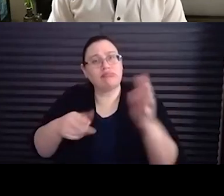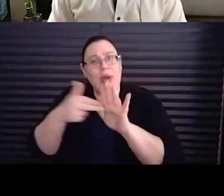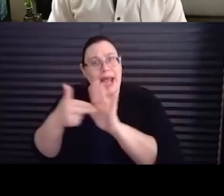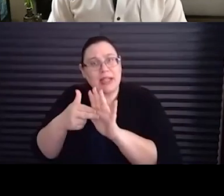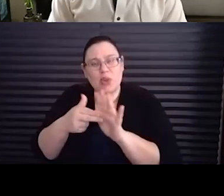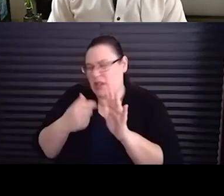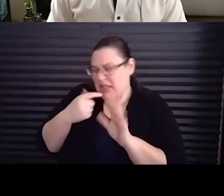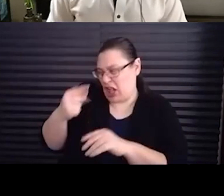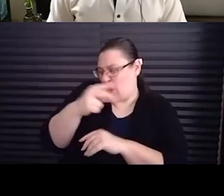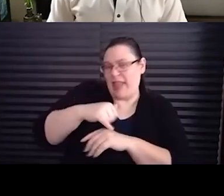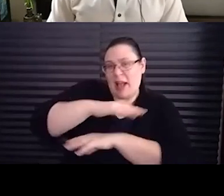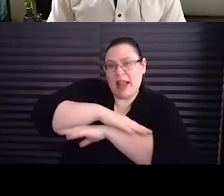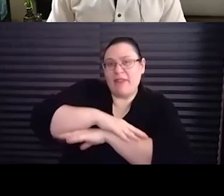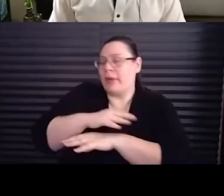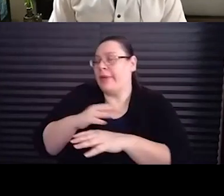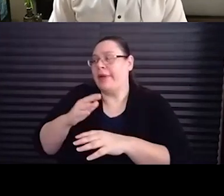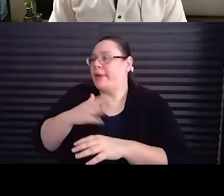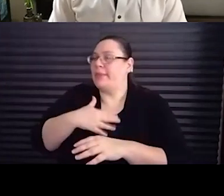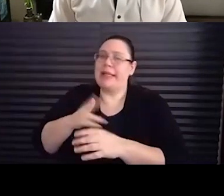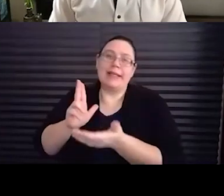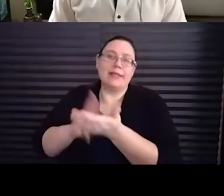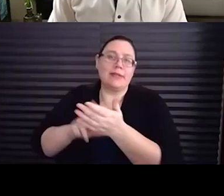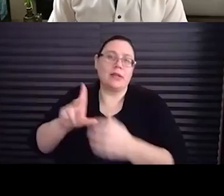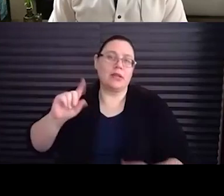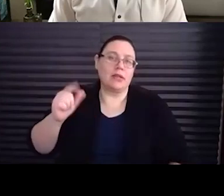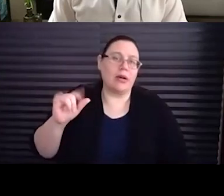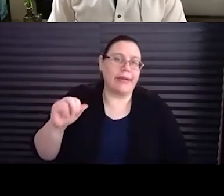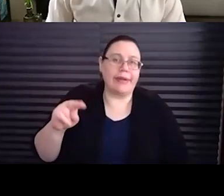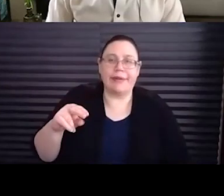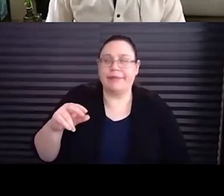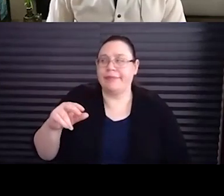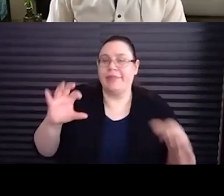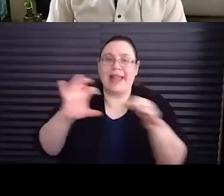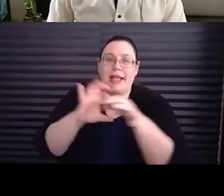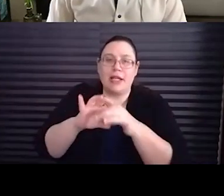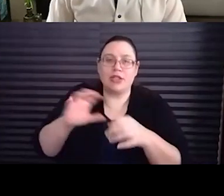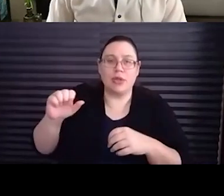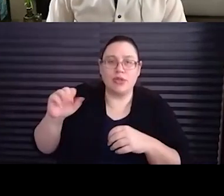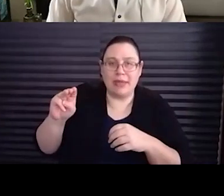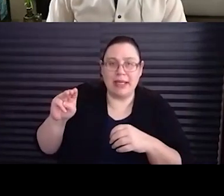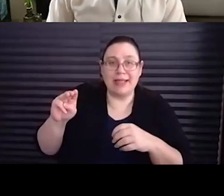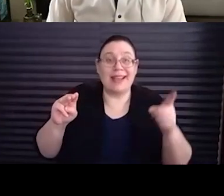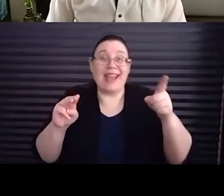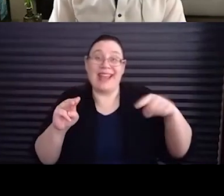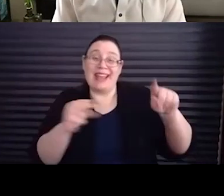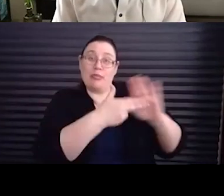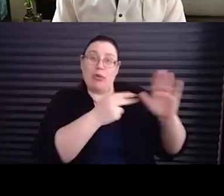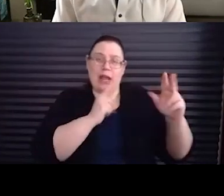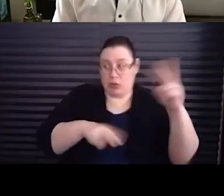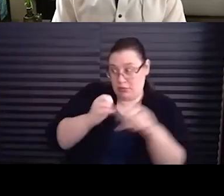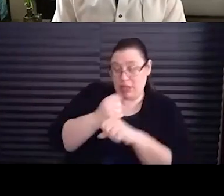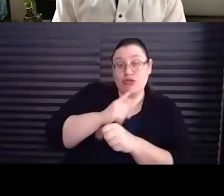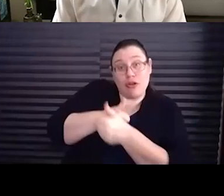to. They'll say, please log in. They'll ask you to connect your social, so that they make sure that your following and